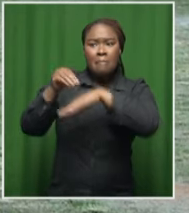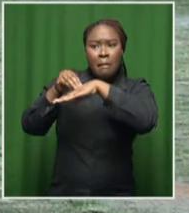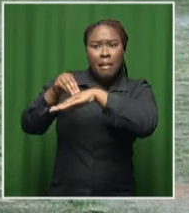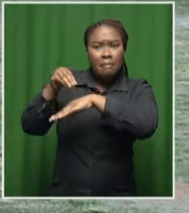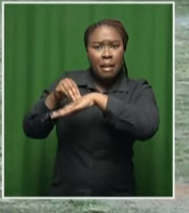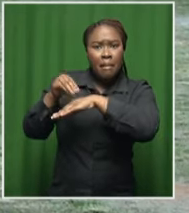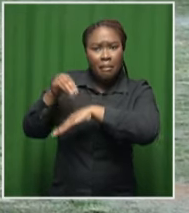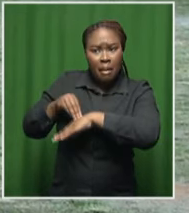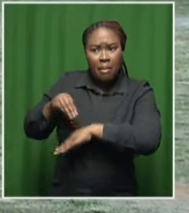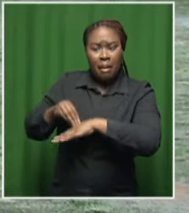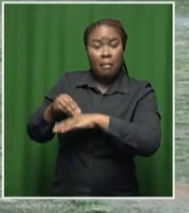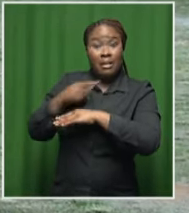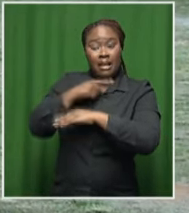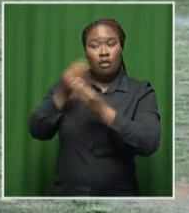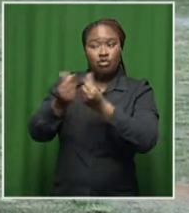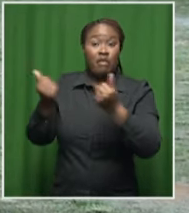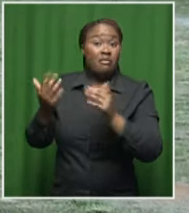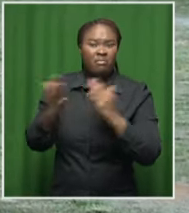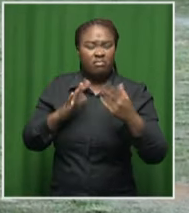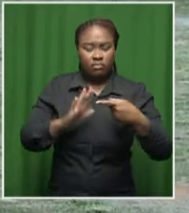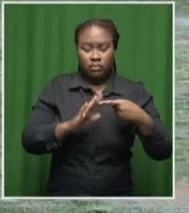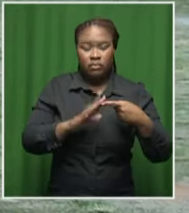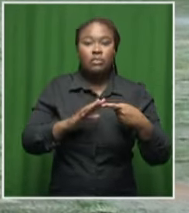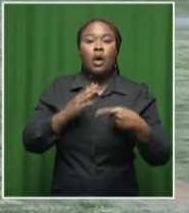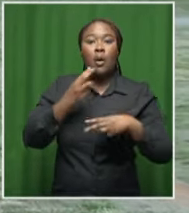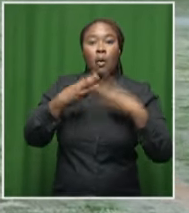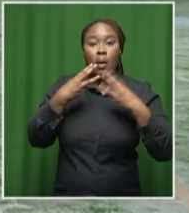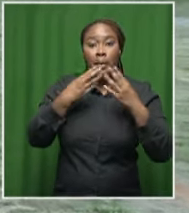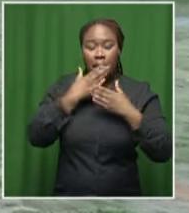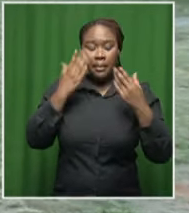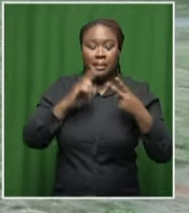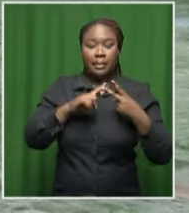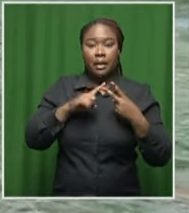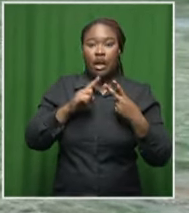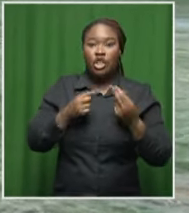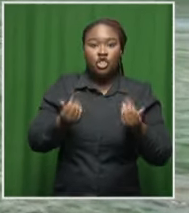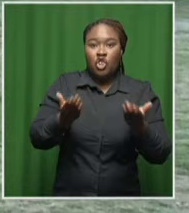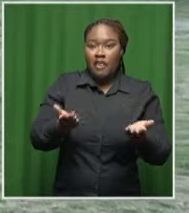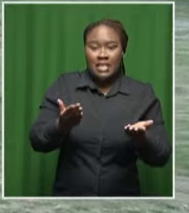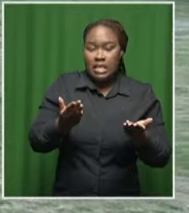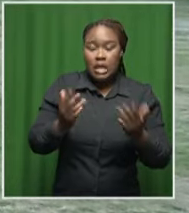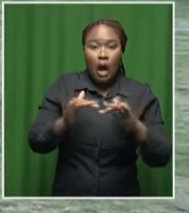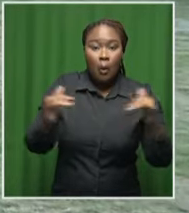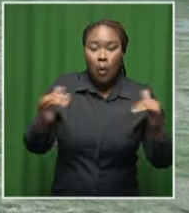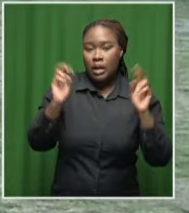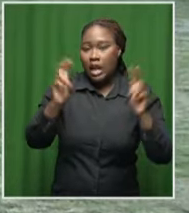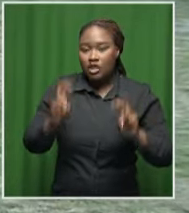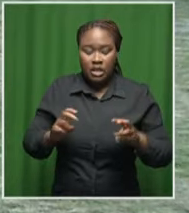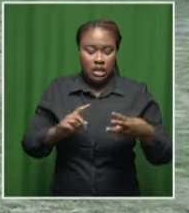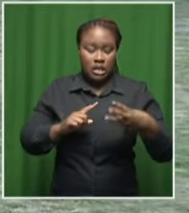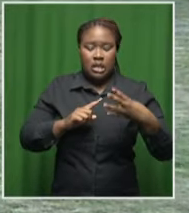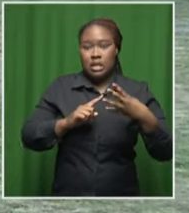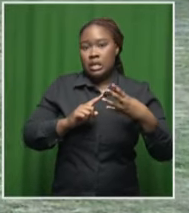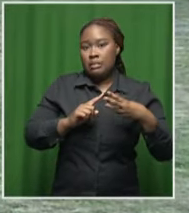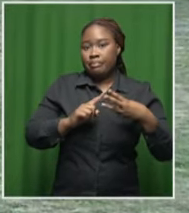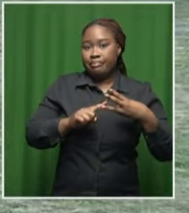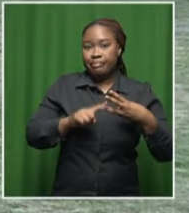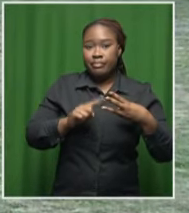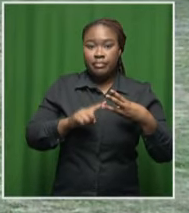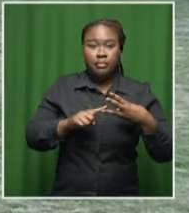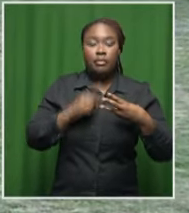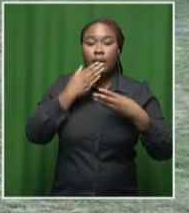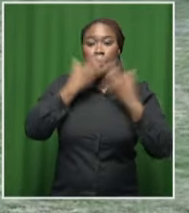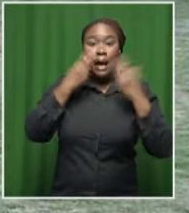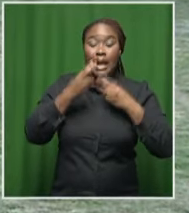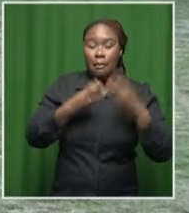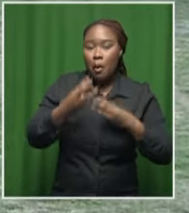face: the energy crisis, poverty, unemployment, service delivery, and so many more. But of course, Lebo, like you've correctly cited,